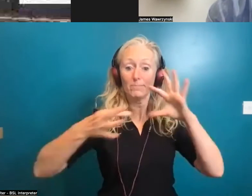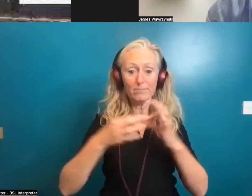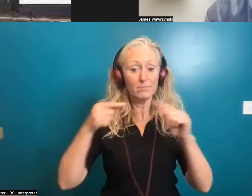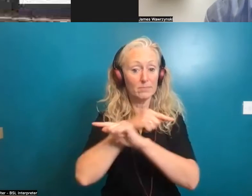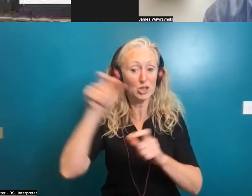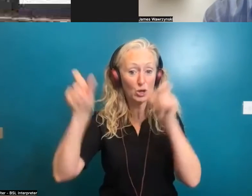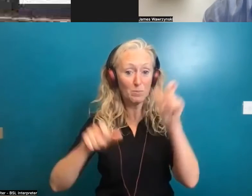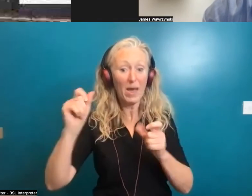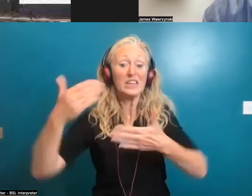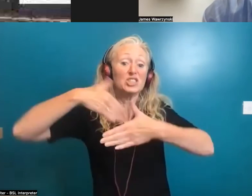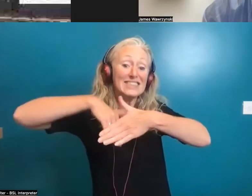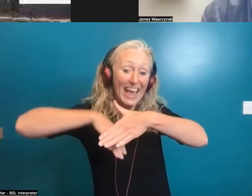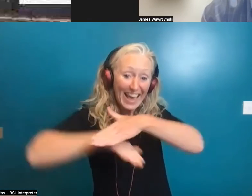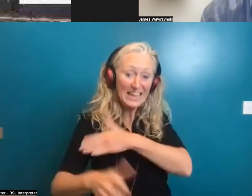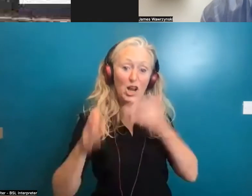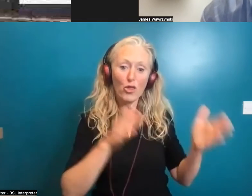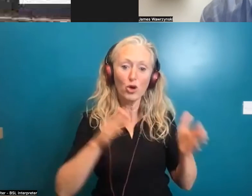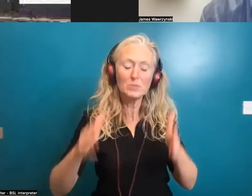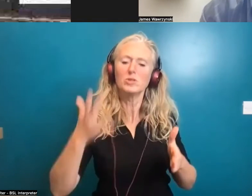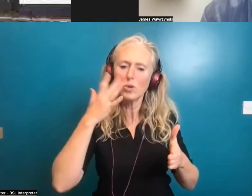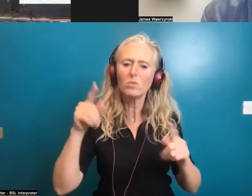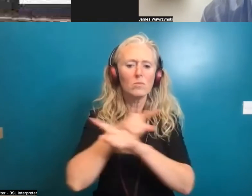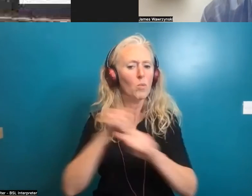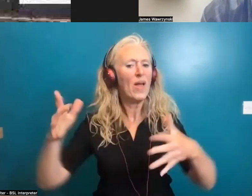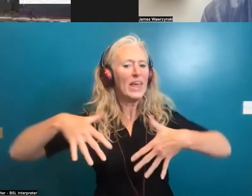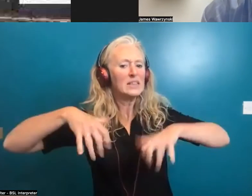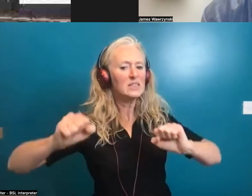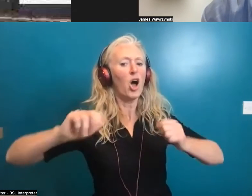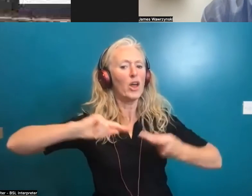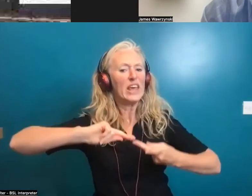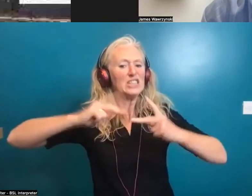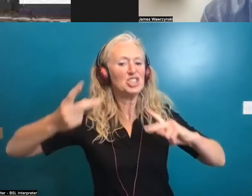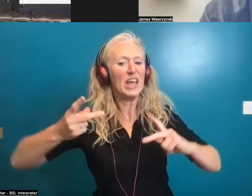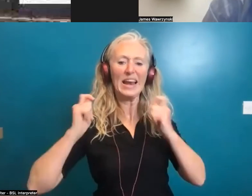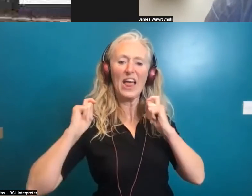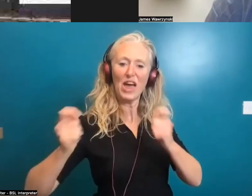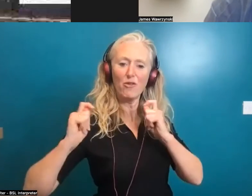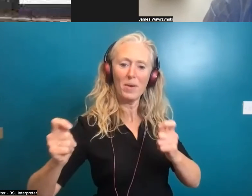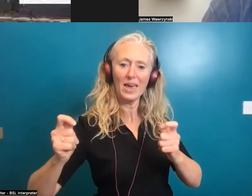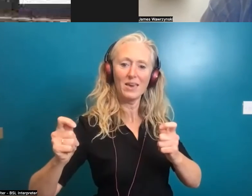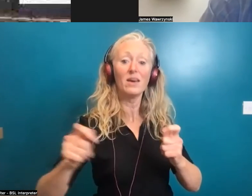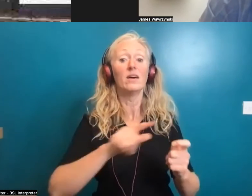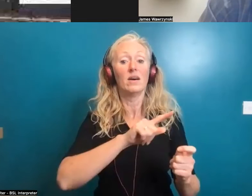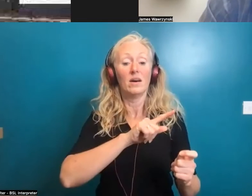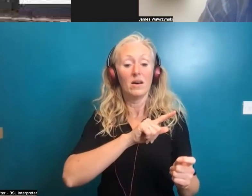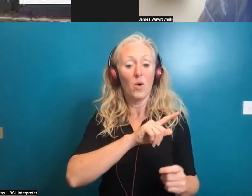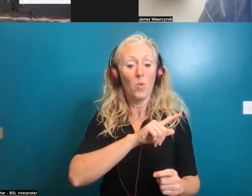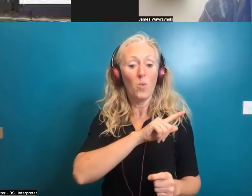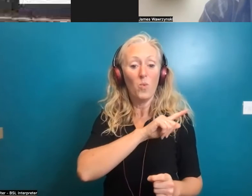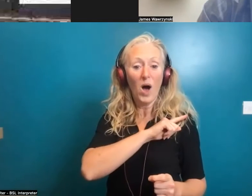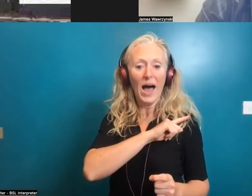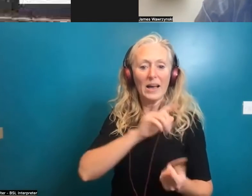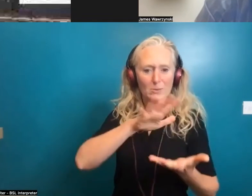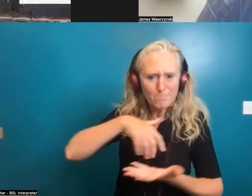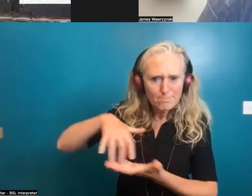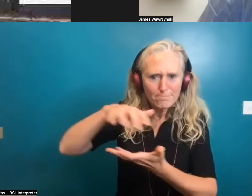when a gene therapy trial begins, because some of the data you need will have already been collected. And so an example of that is the